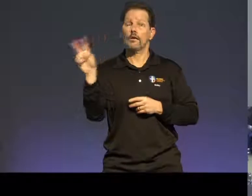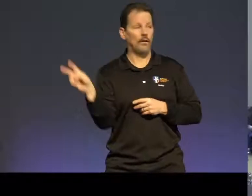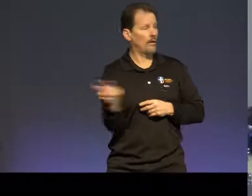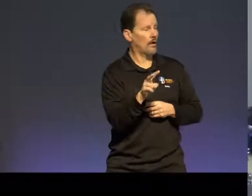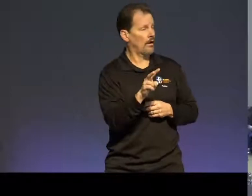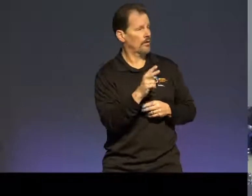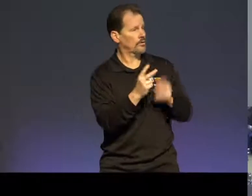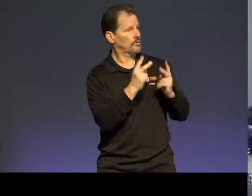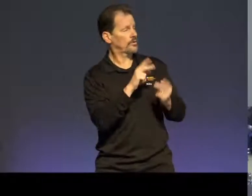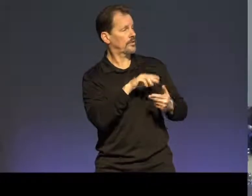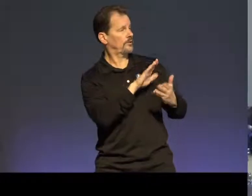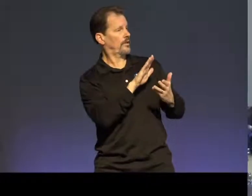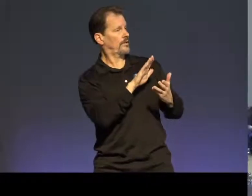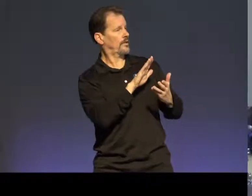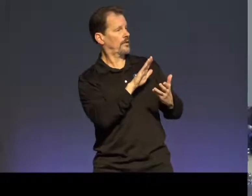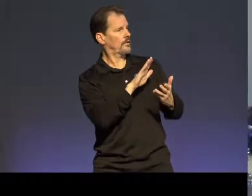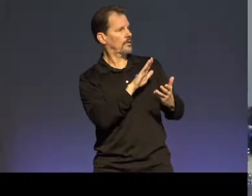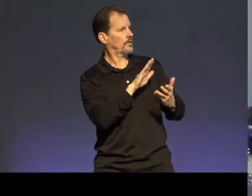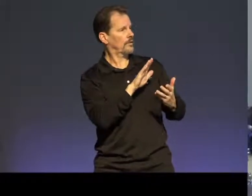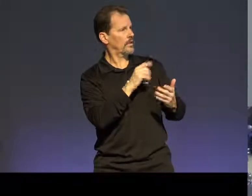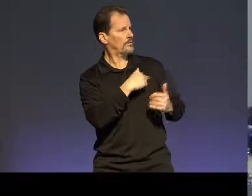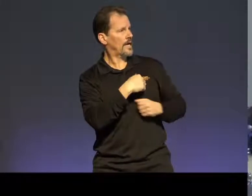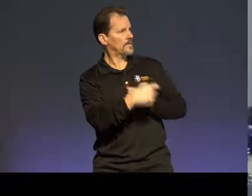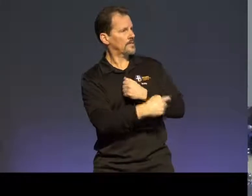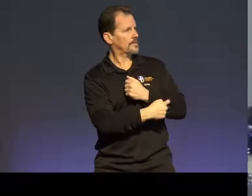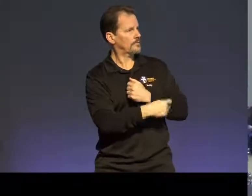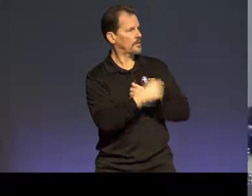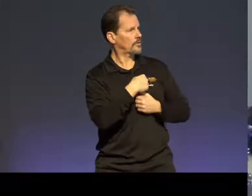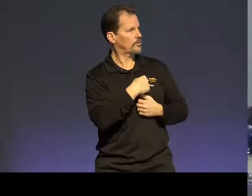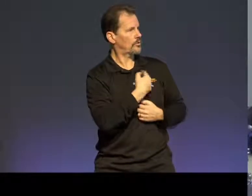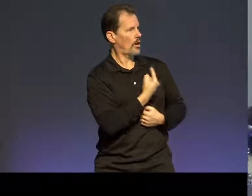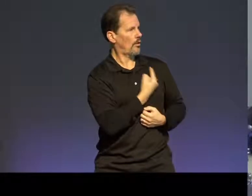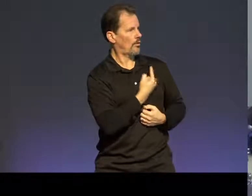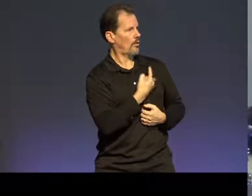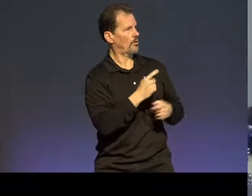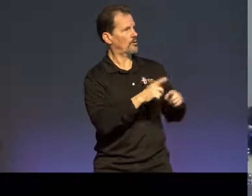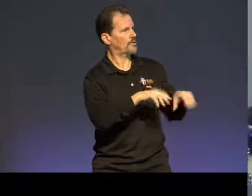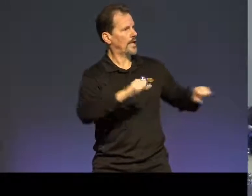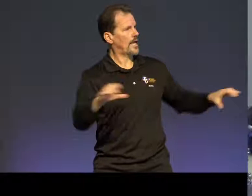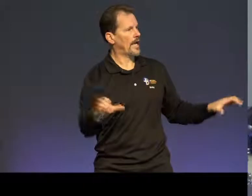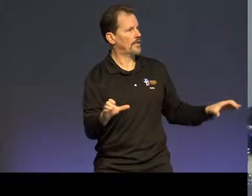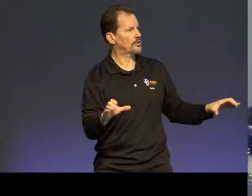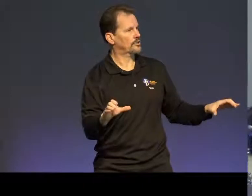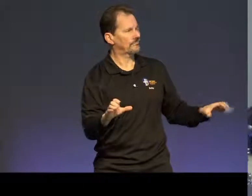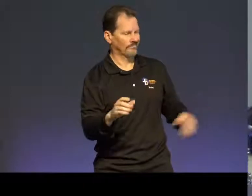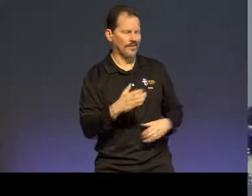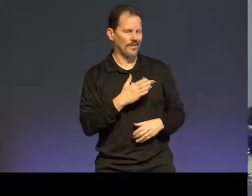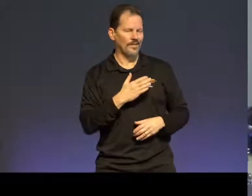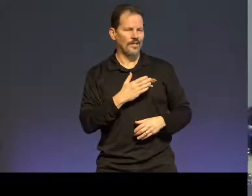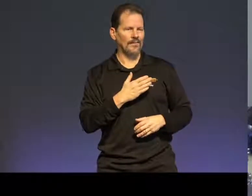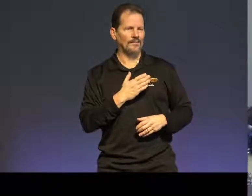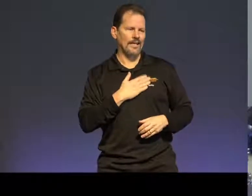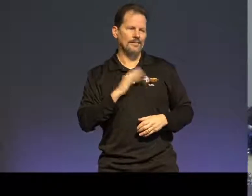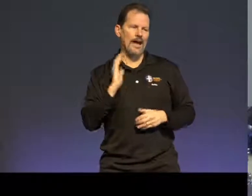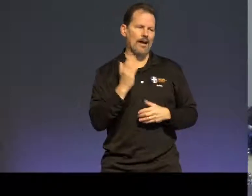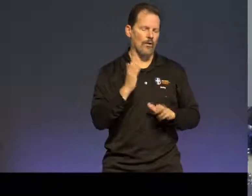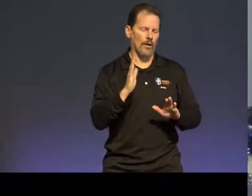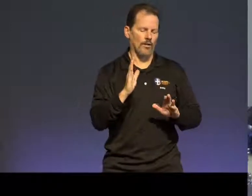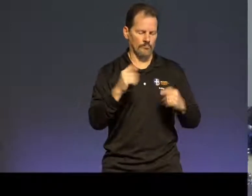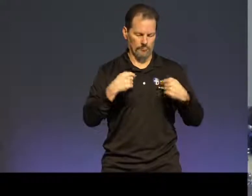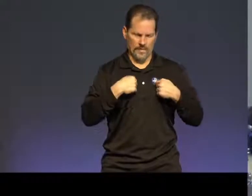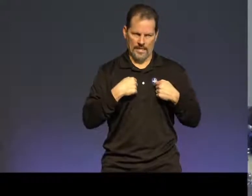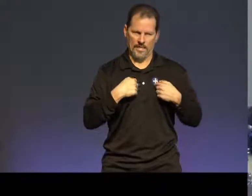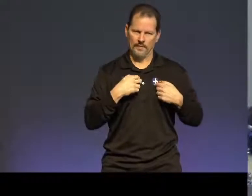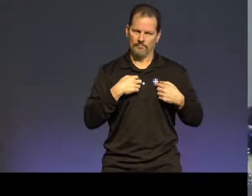I might be the only one. It's okay. But every now and again, you'll see someone say something you don't like, and that person became a